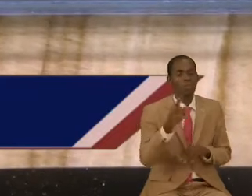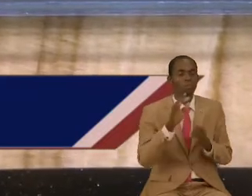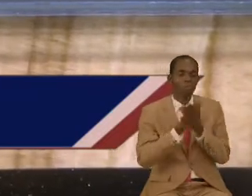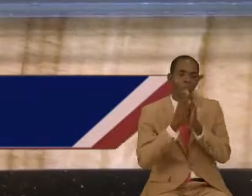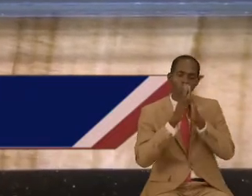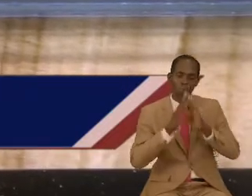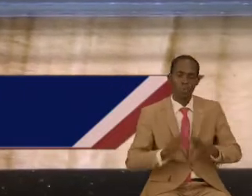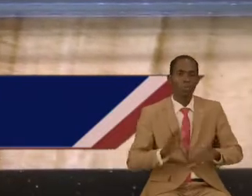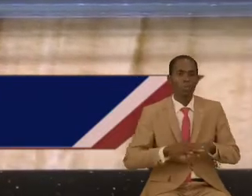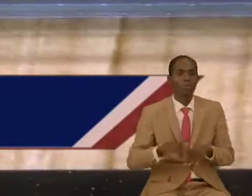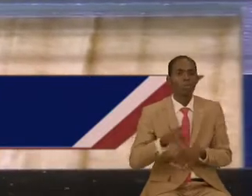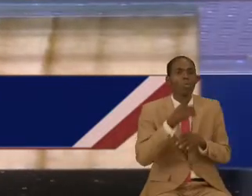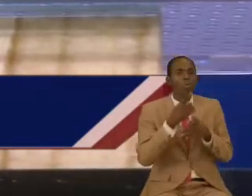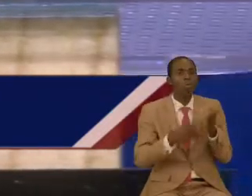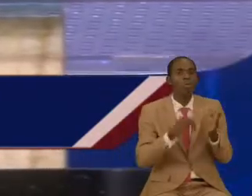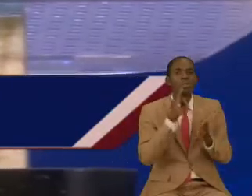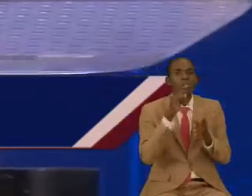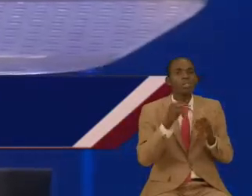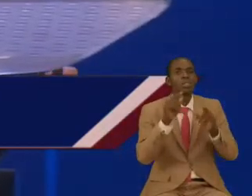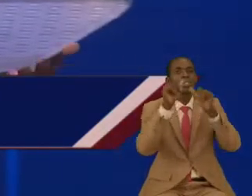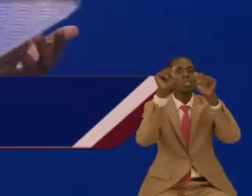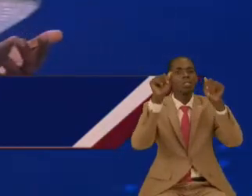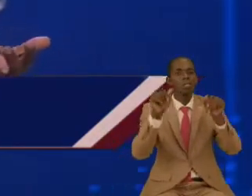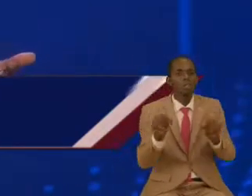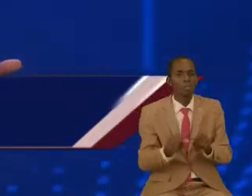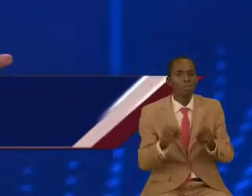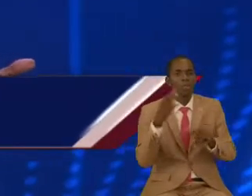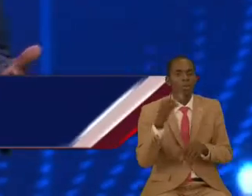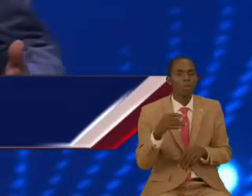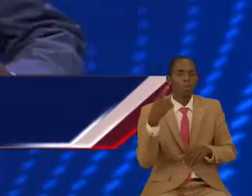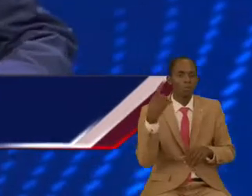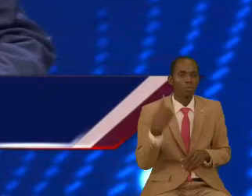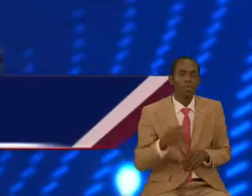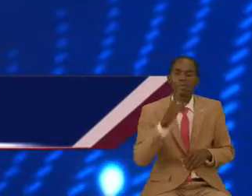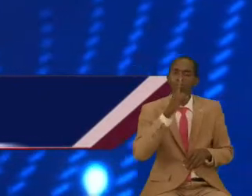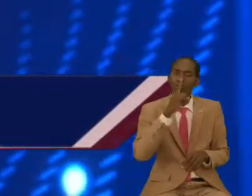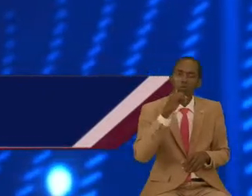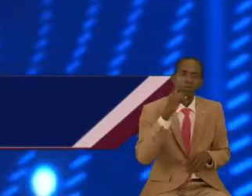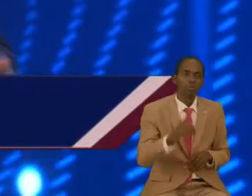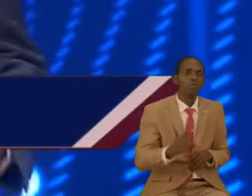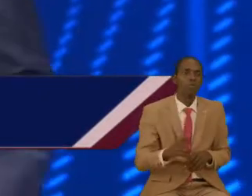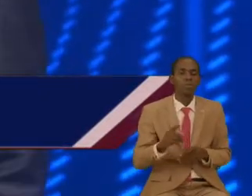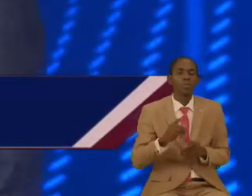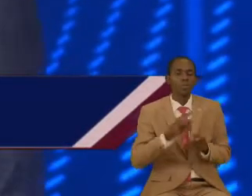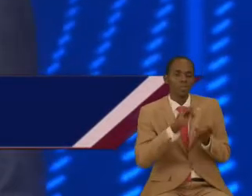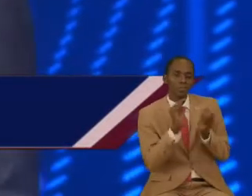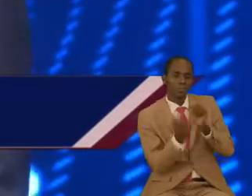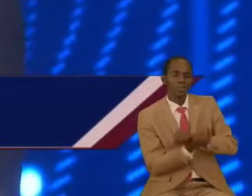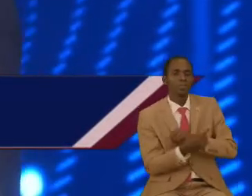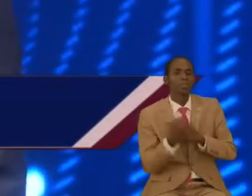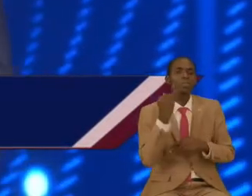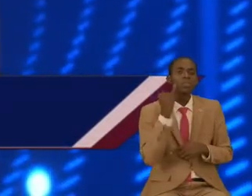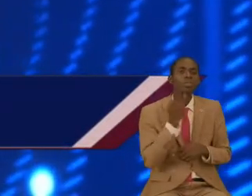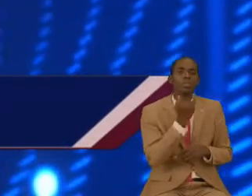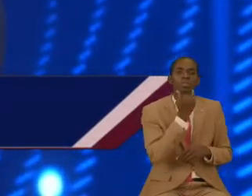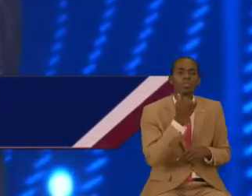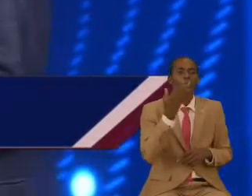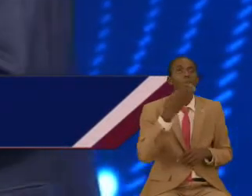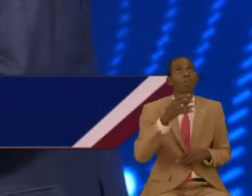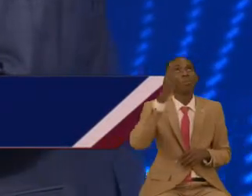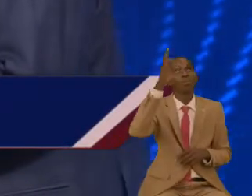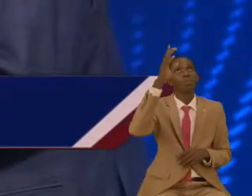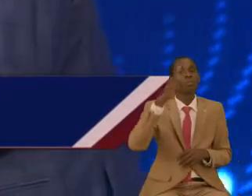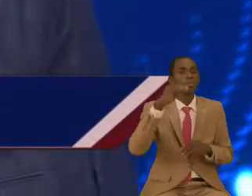Peace on them. What's the image of the real, of the true transformed Israel of God?